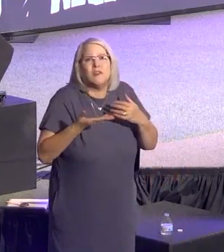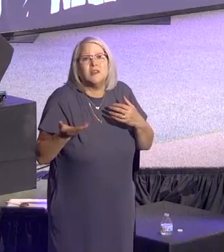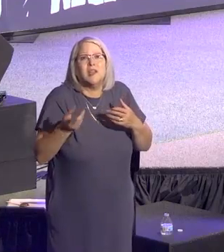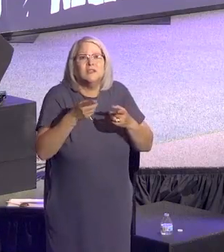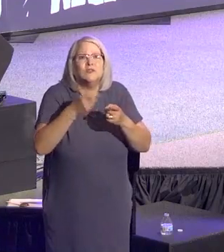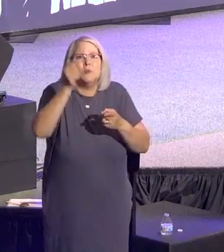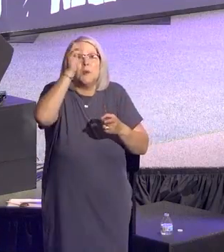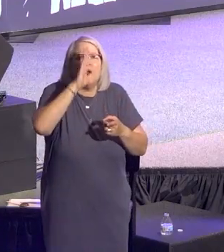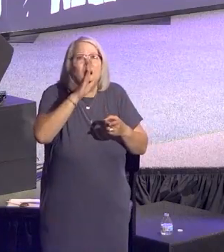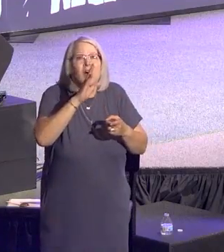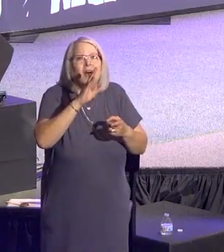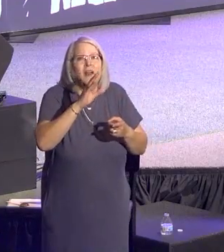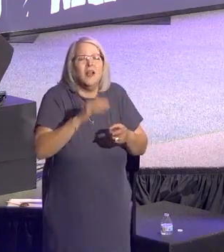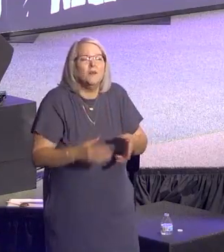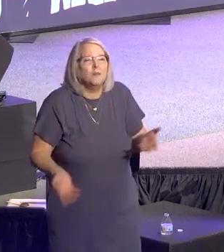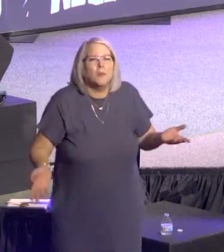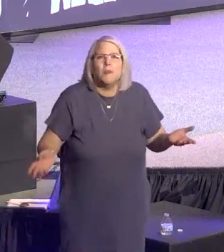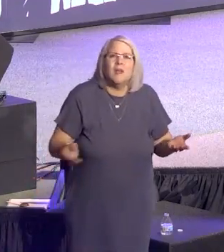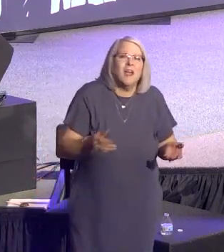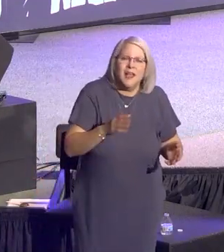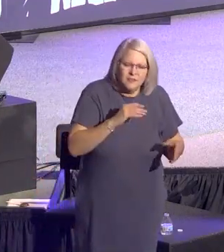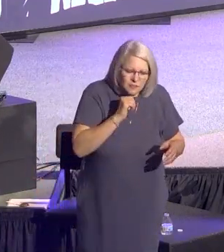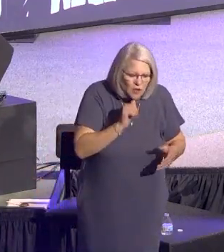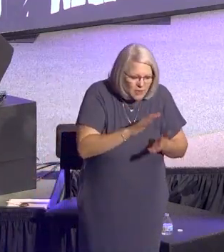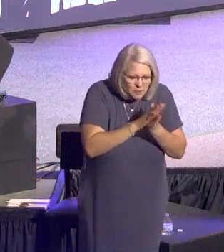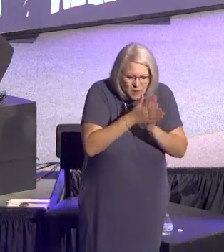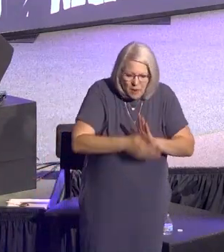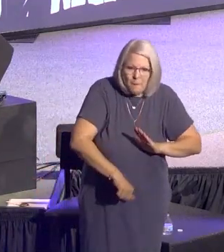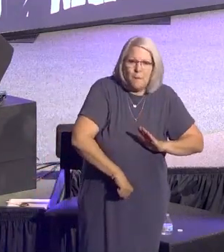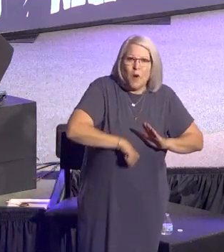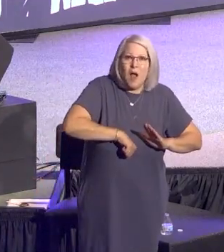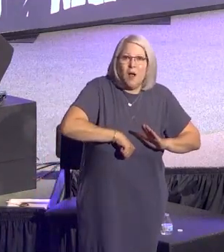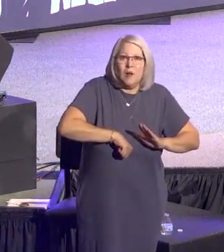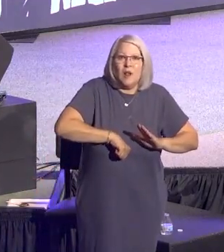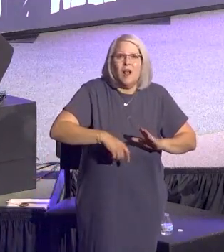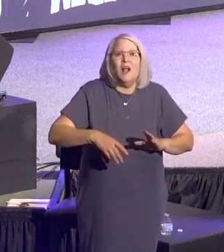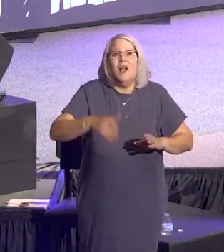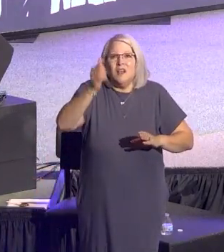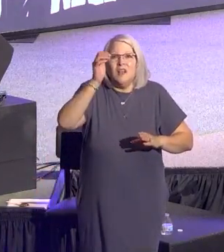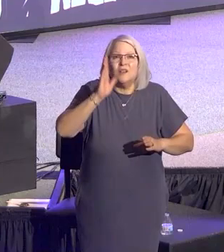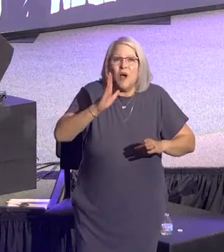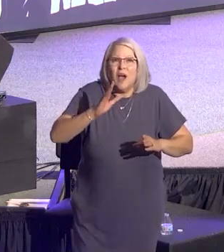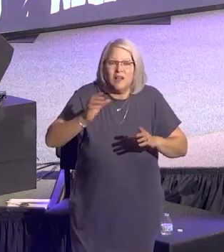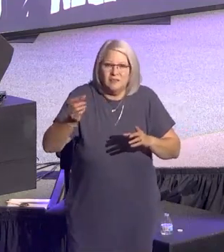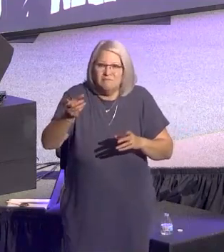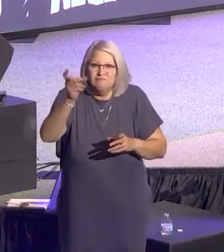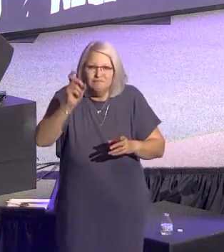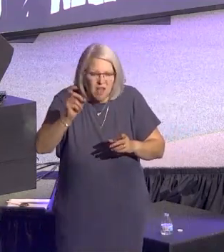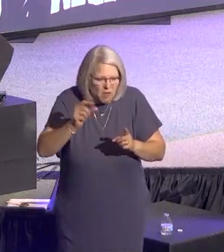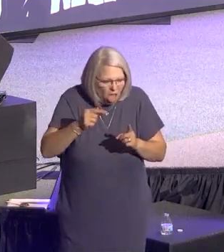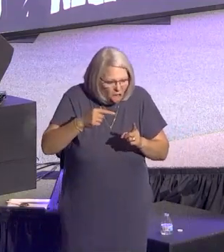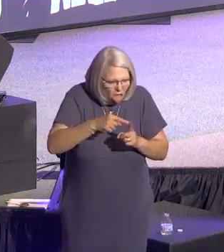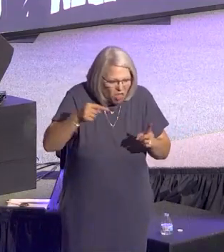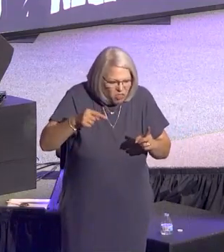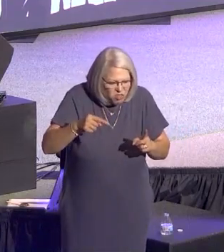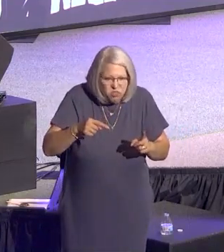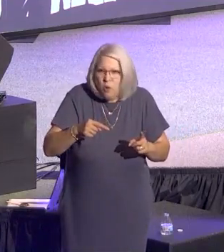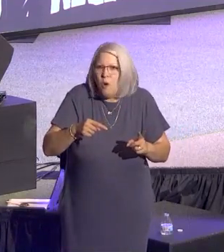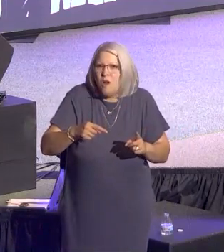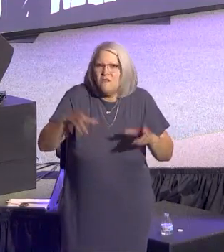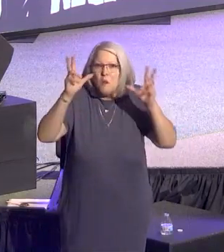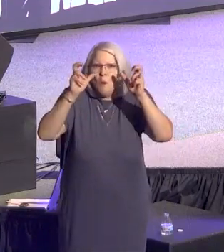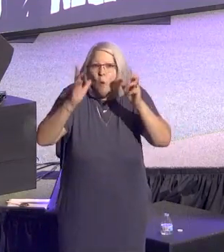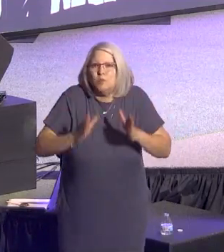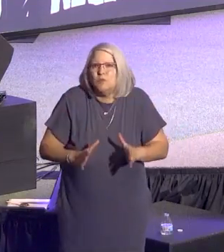becoming proud, I was given a thorn in my flesh, a messenger from Satan to torment me and keep me